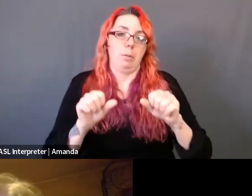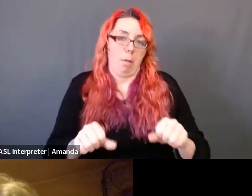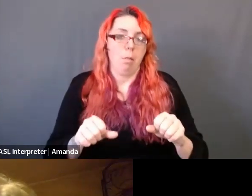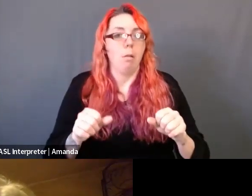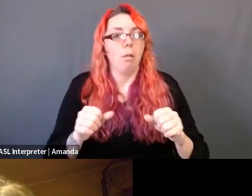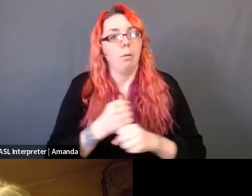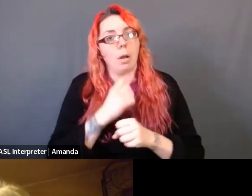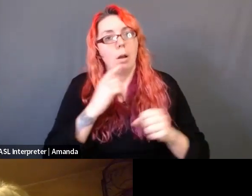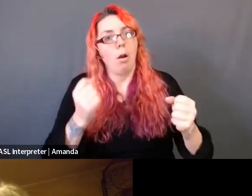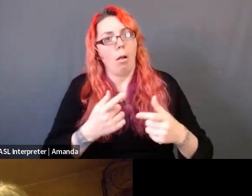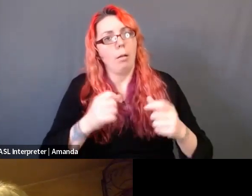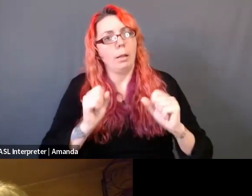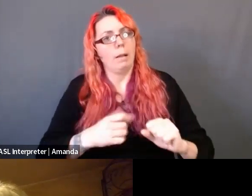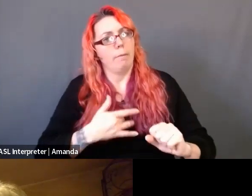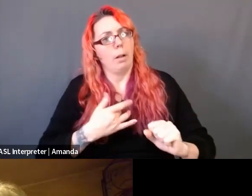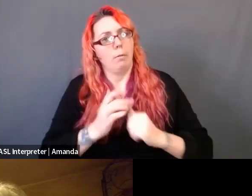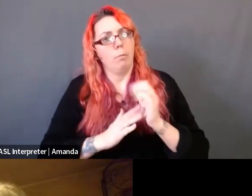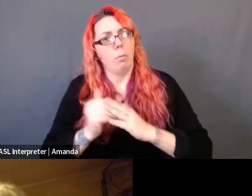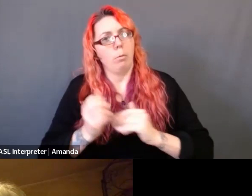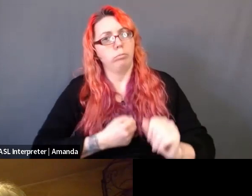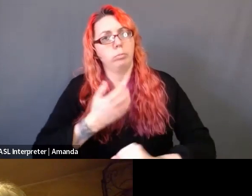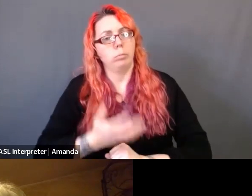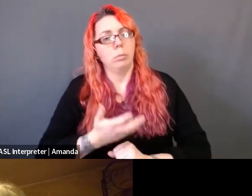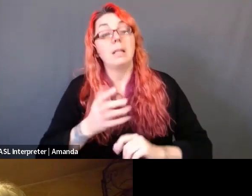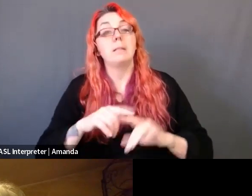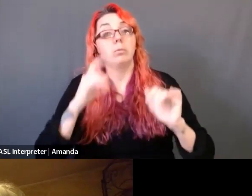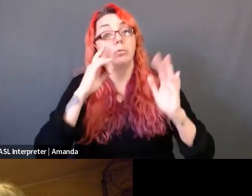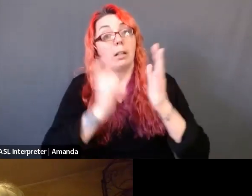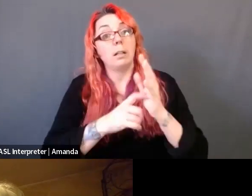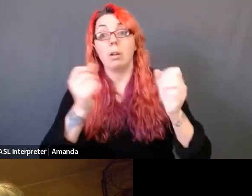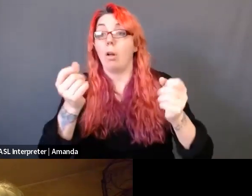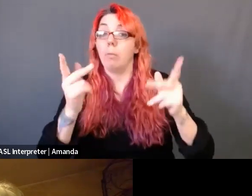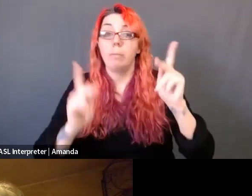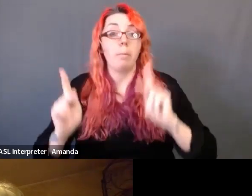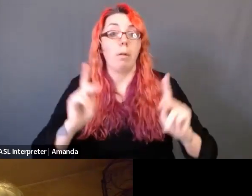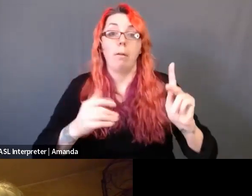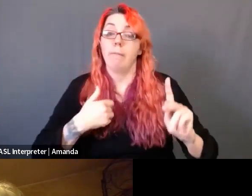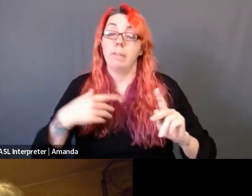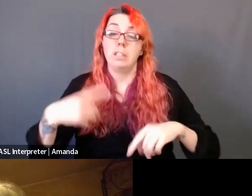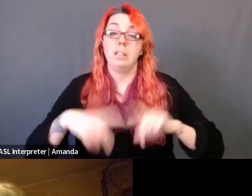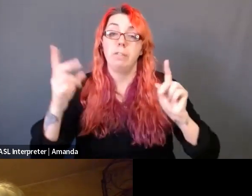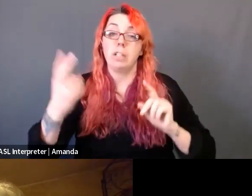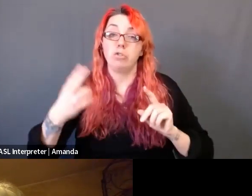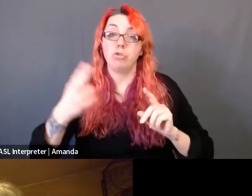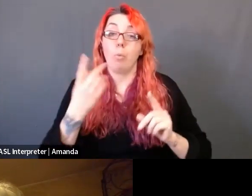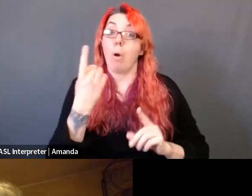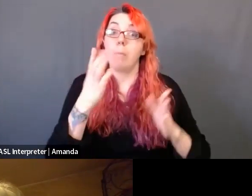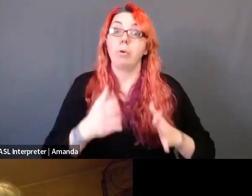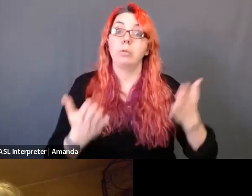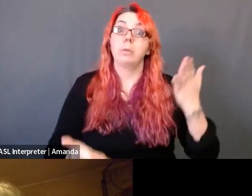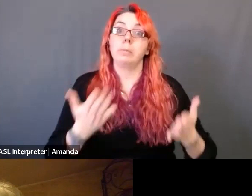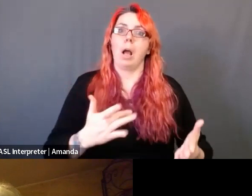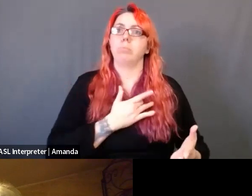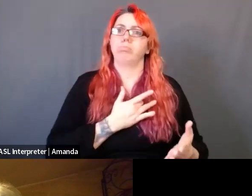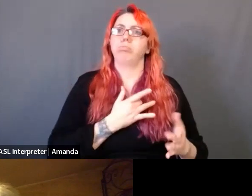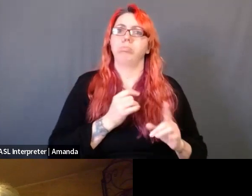challenging subject matter that different people have different histories with, that, you know, it might land and impact people in different ways, right?